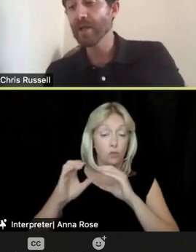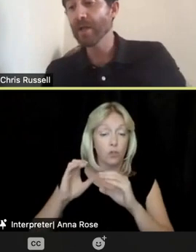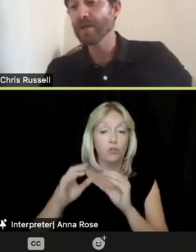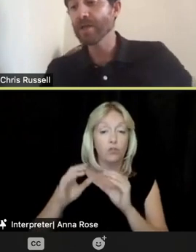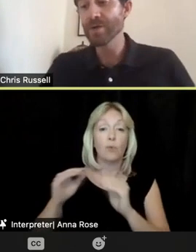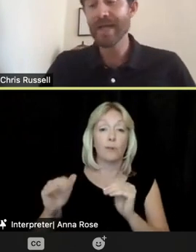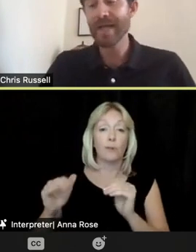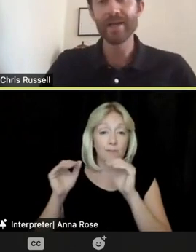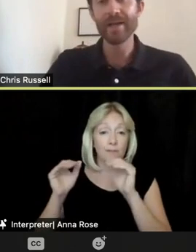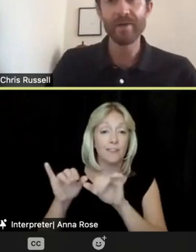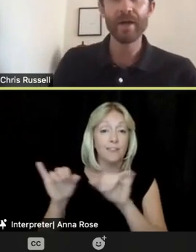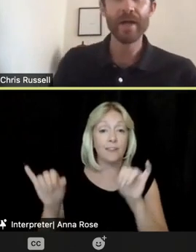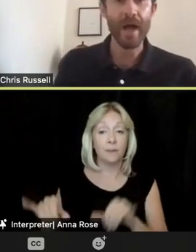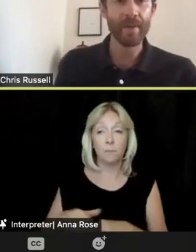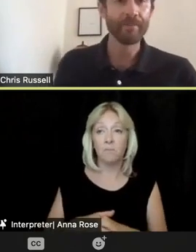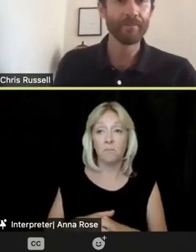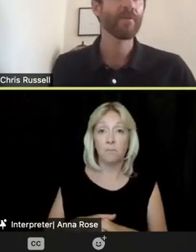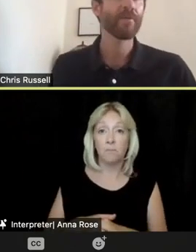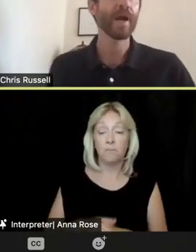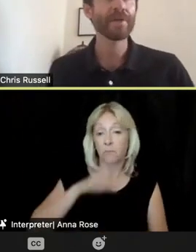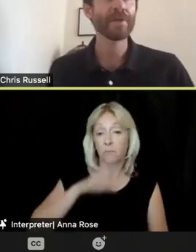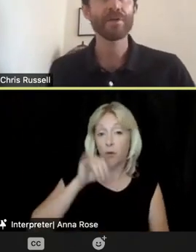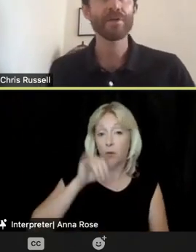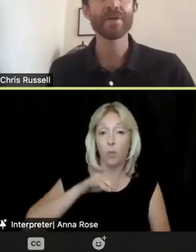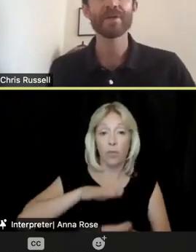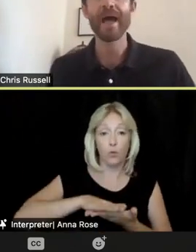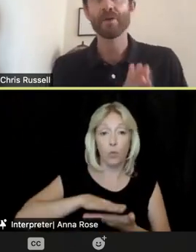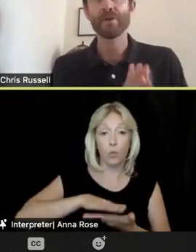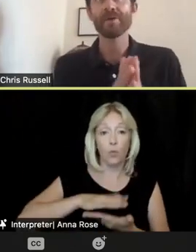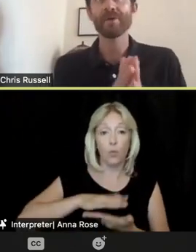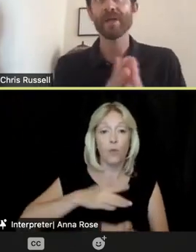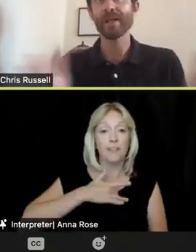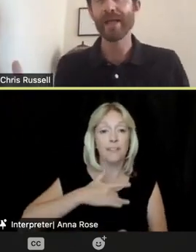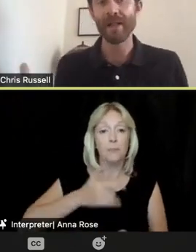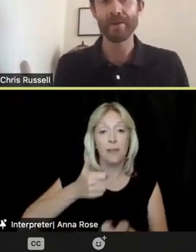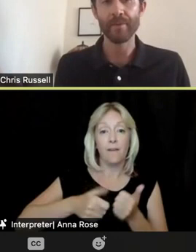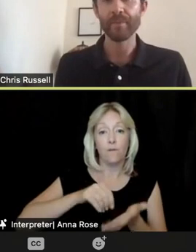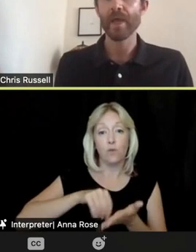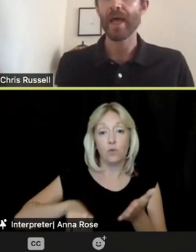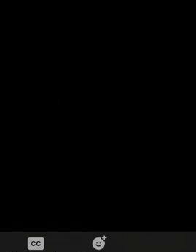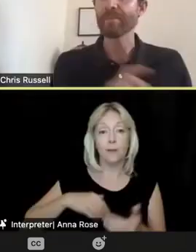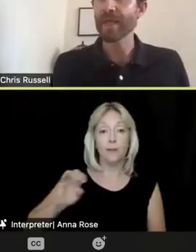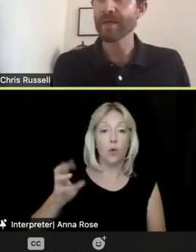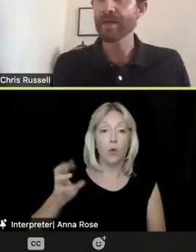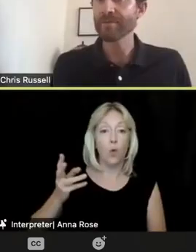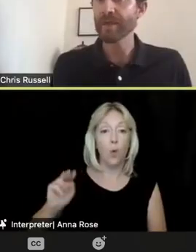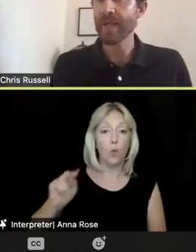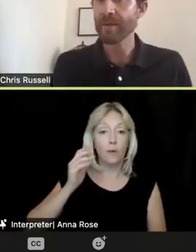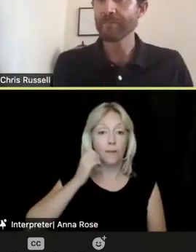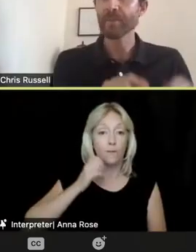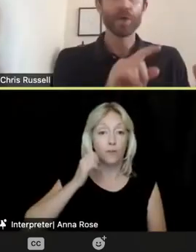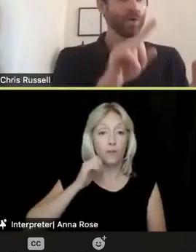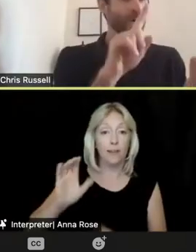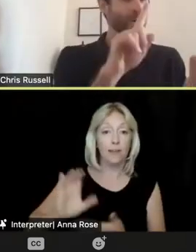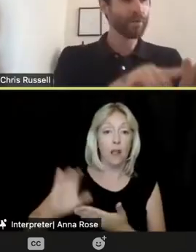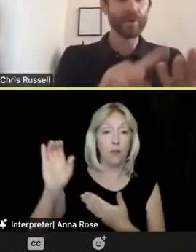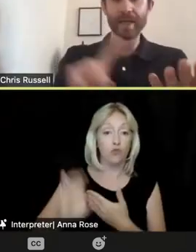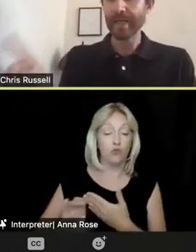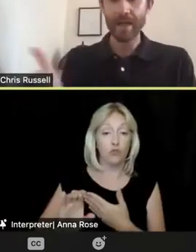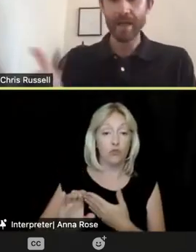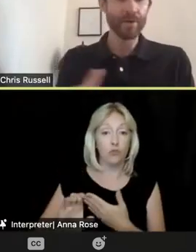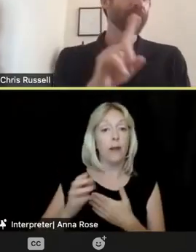I know that in the school setting, it's very common for every student to have their own daily calendar. And at the beginning of the day, you